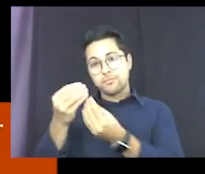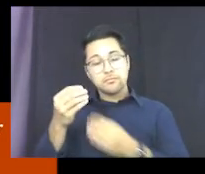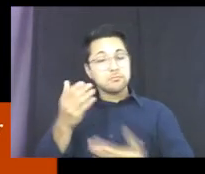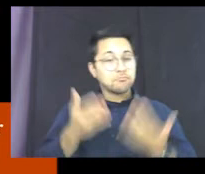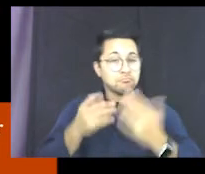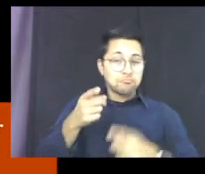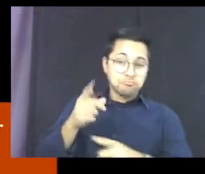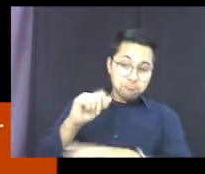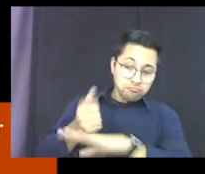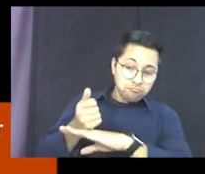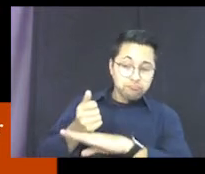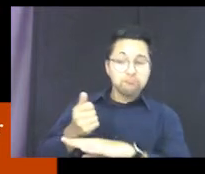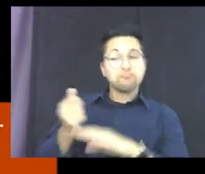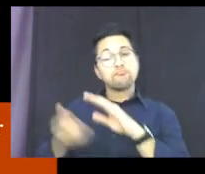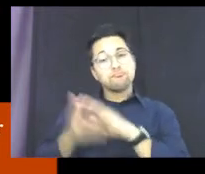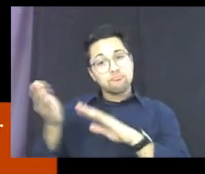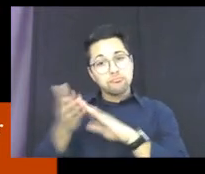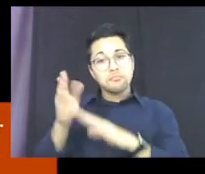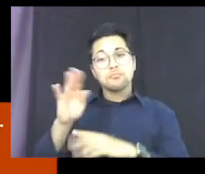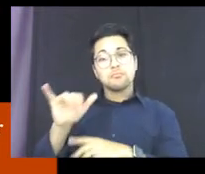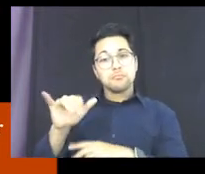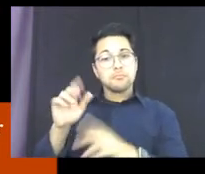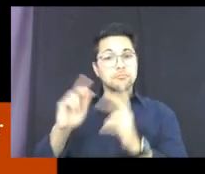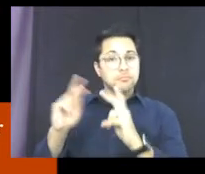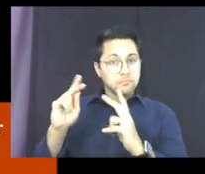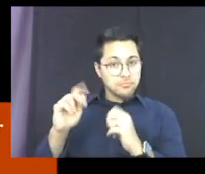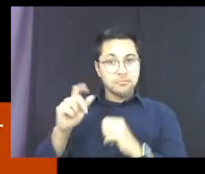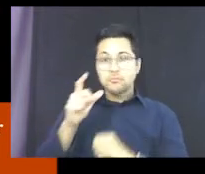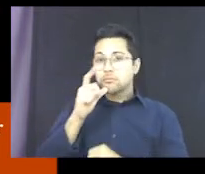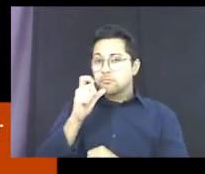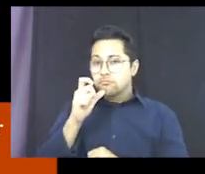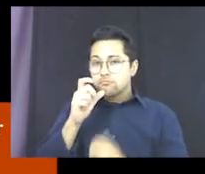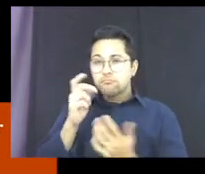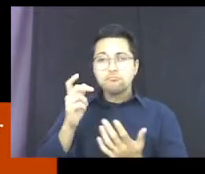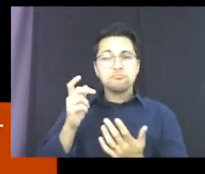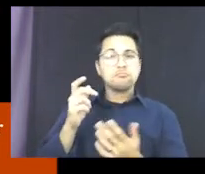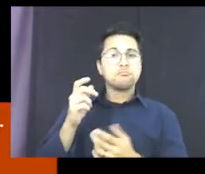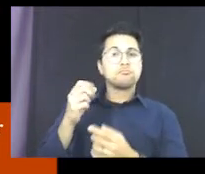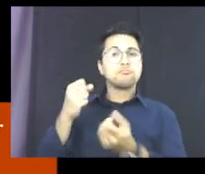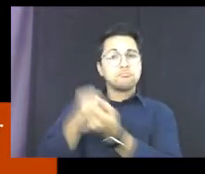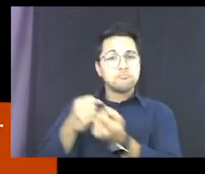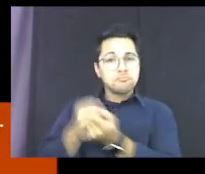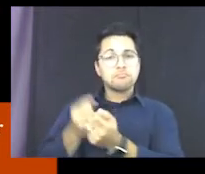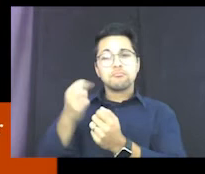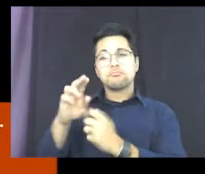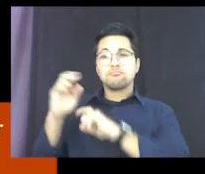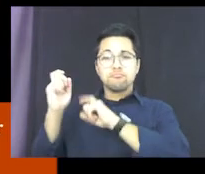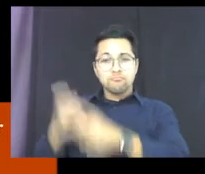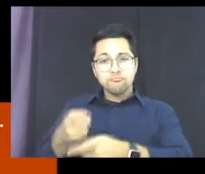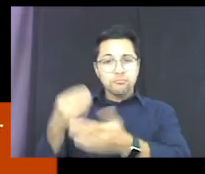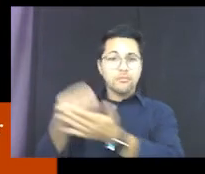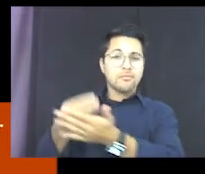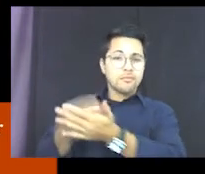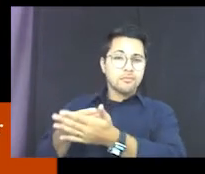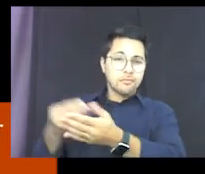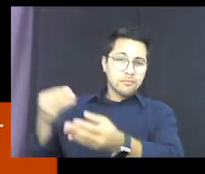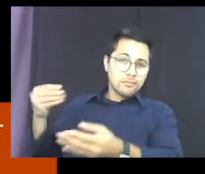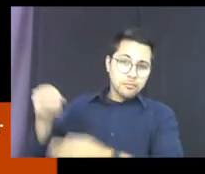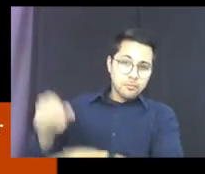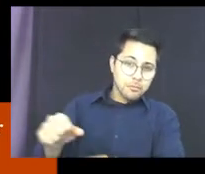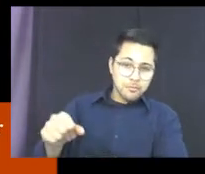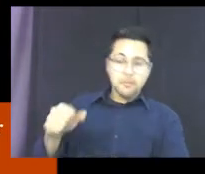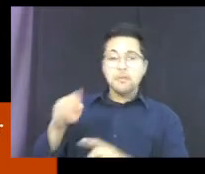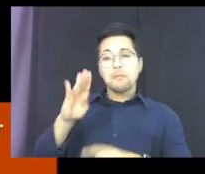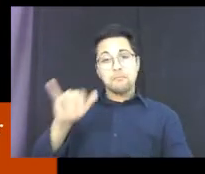be organized and operate by individuals who are sponsored and/or given financial support by